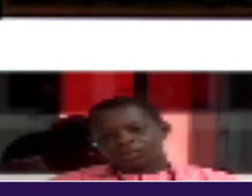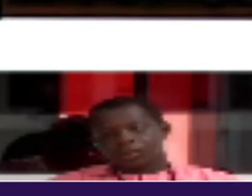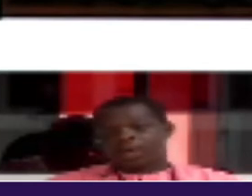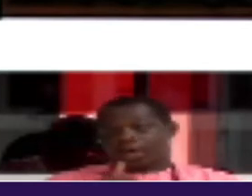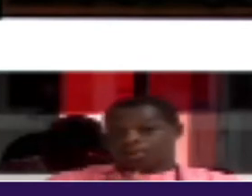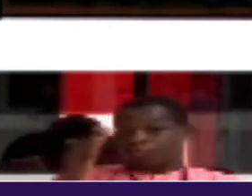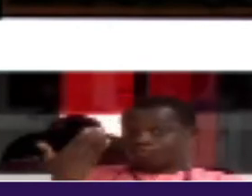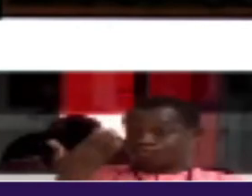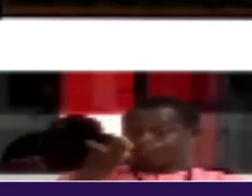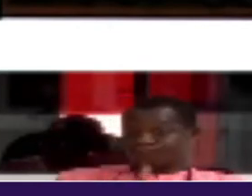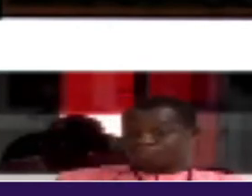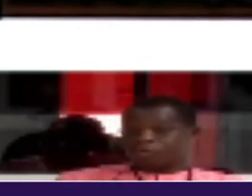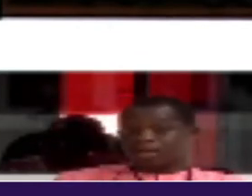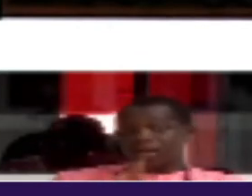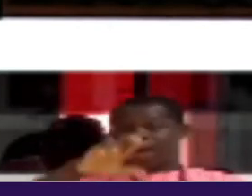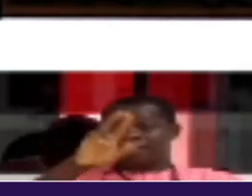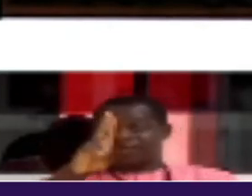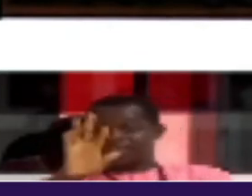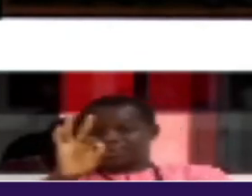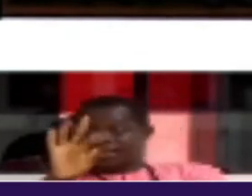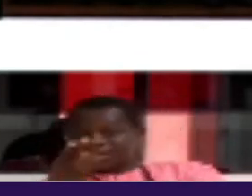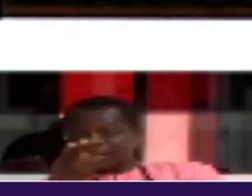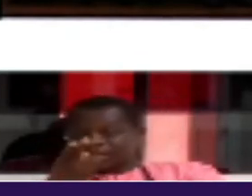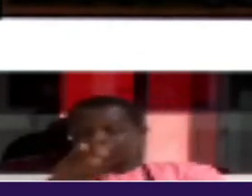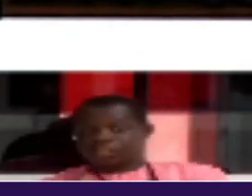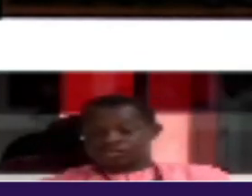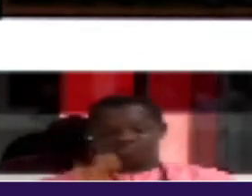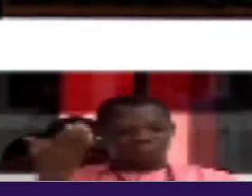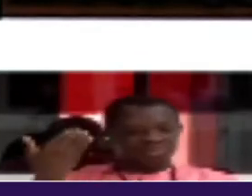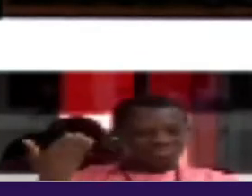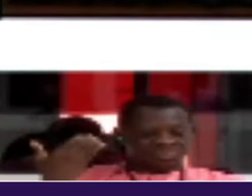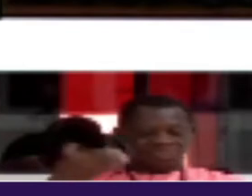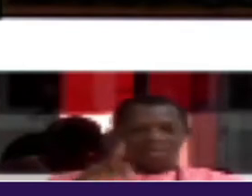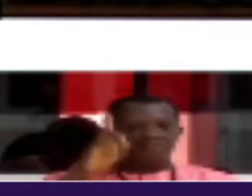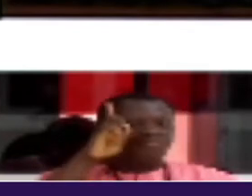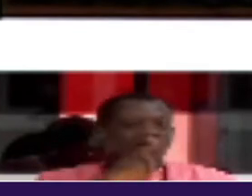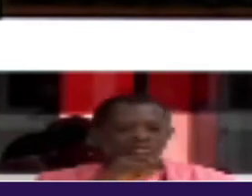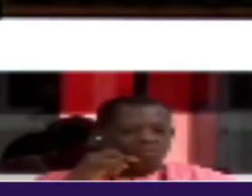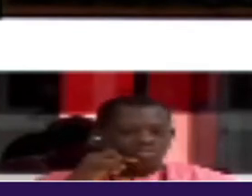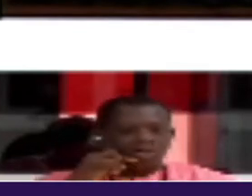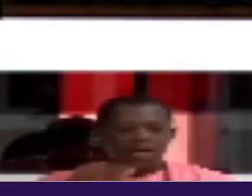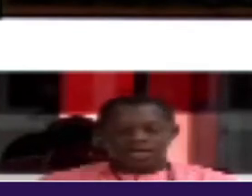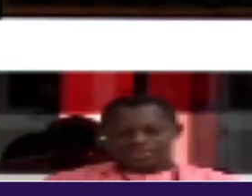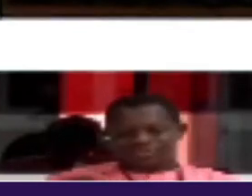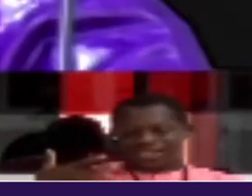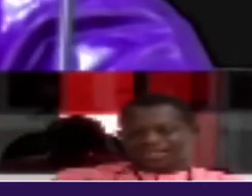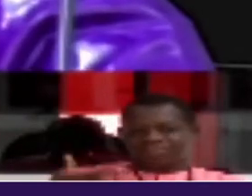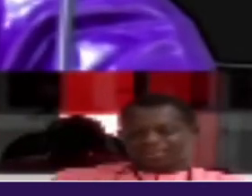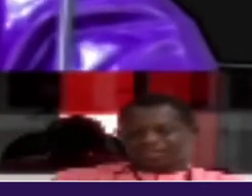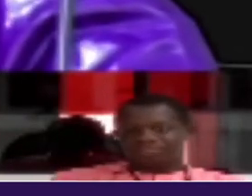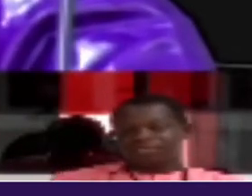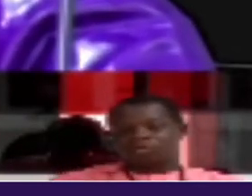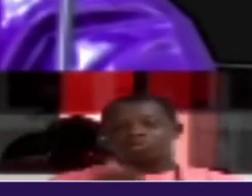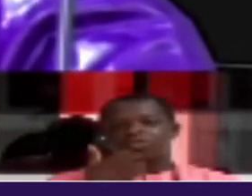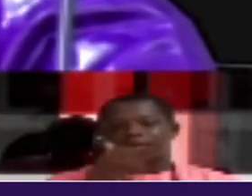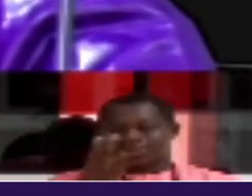at RUTH, or by that time my parents were residing at John Street, number 3. Okay.